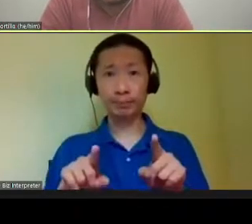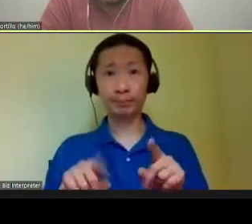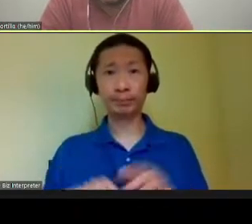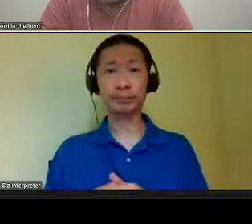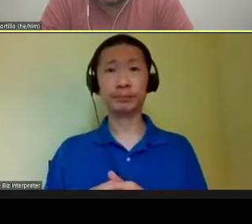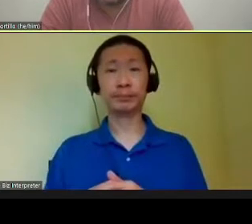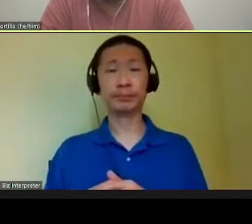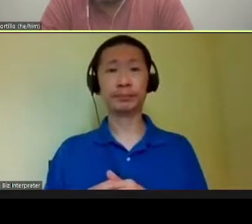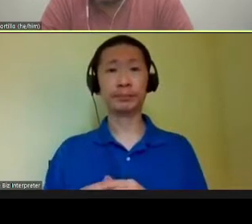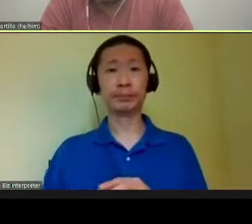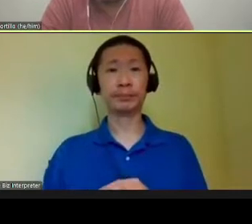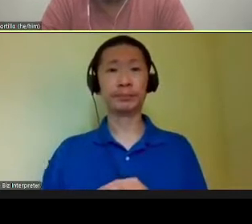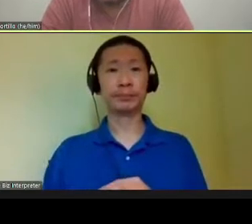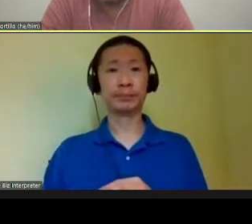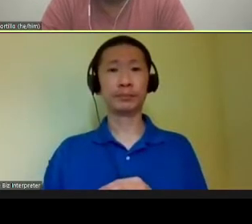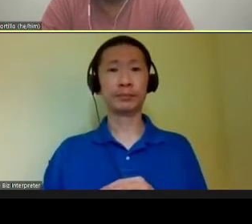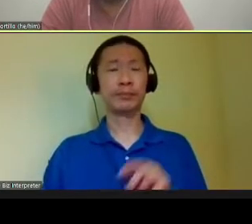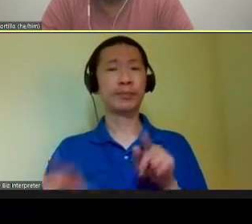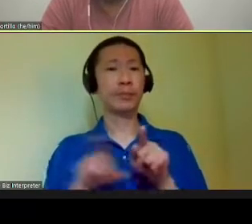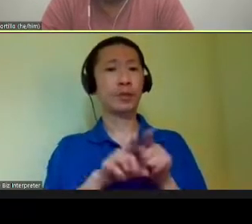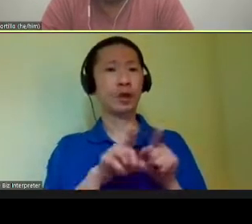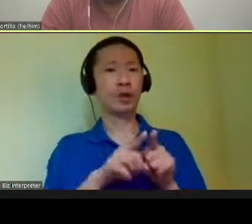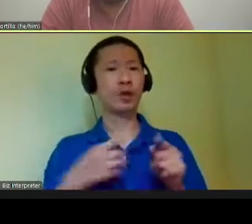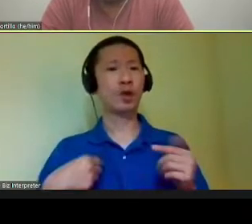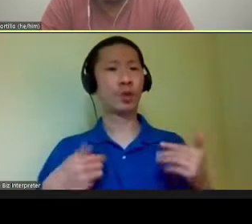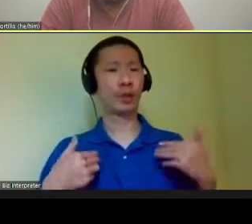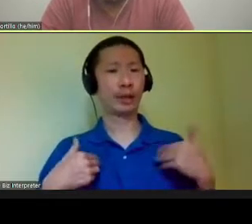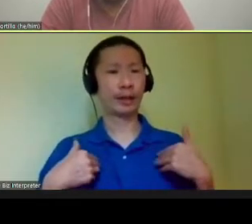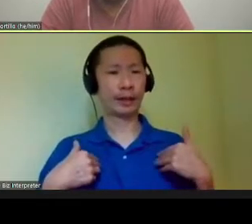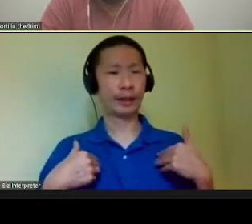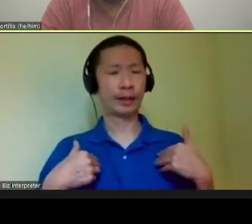the other hand, right, we also have this